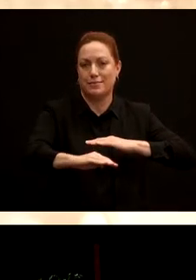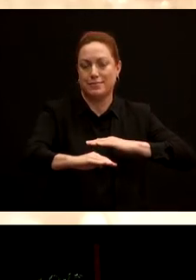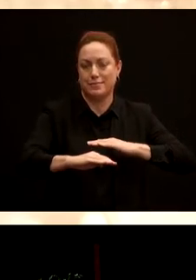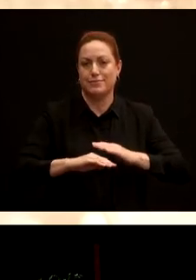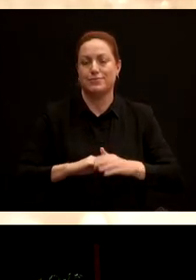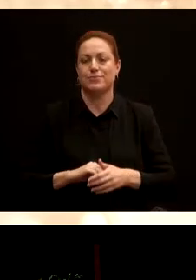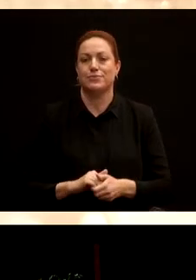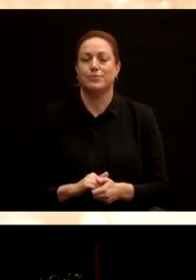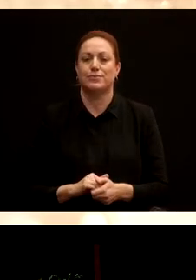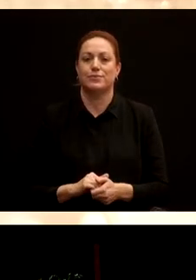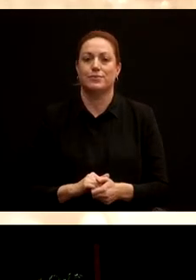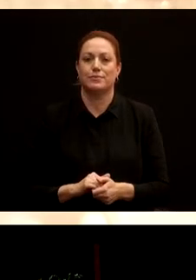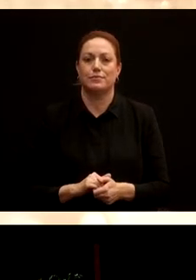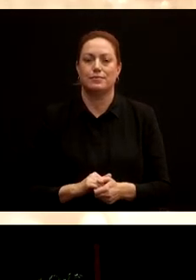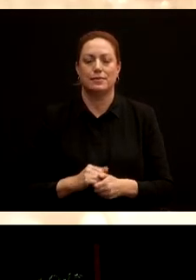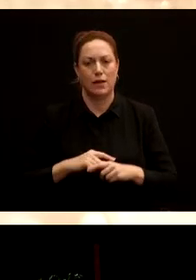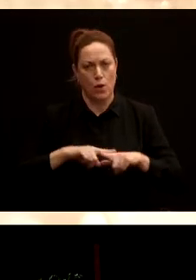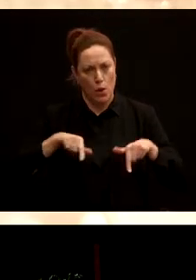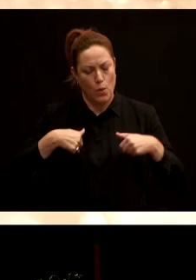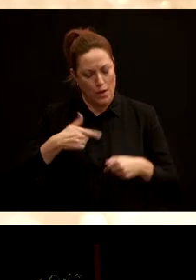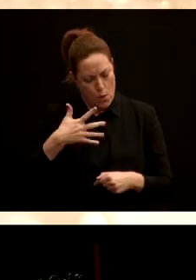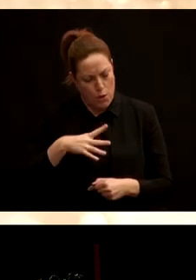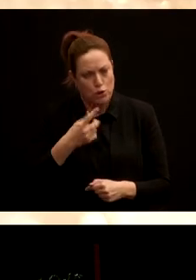And we undertake to use them wisely,